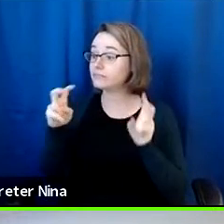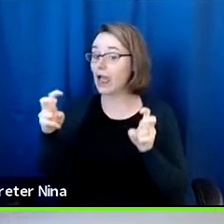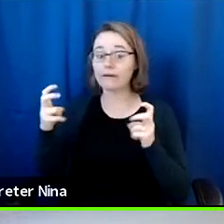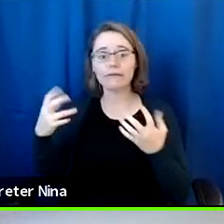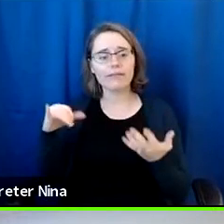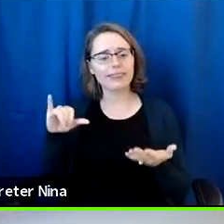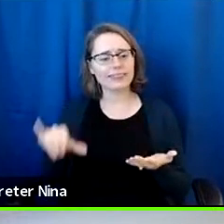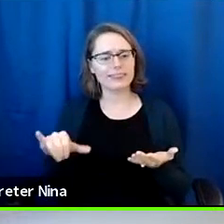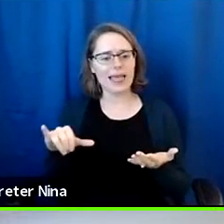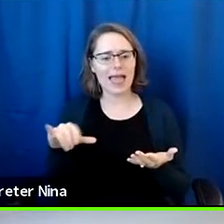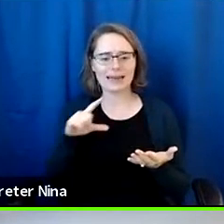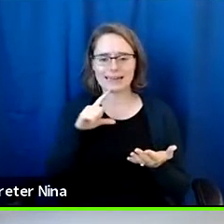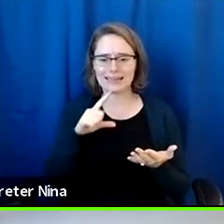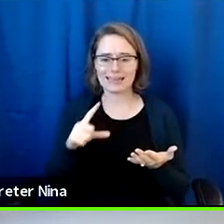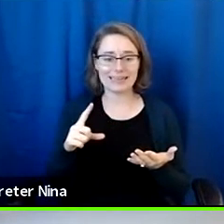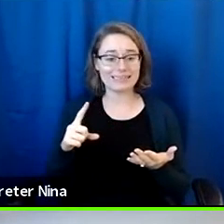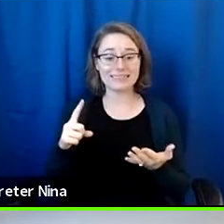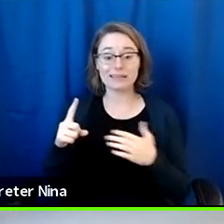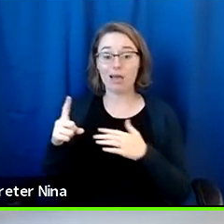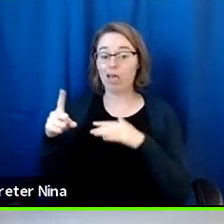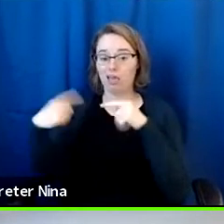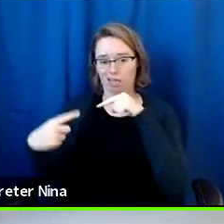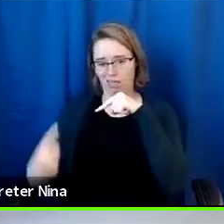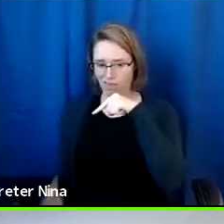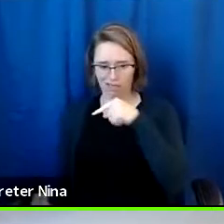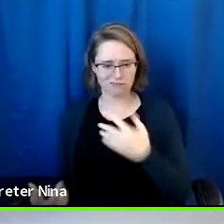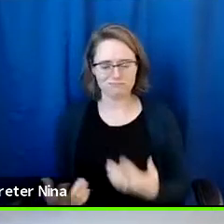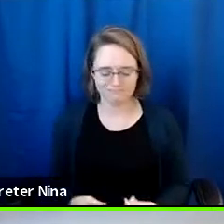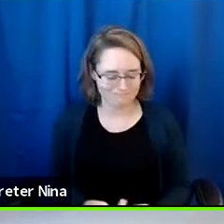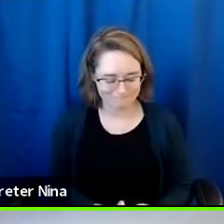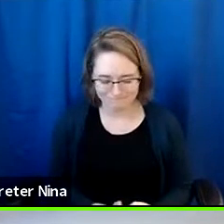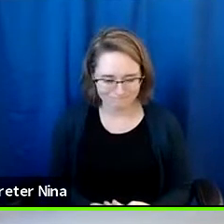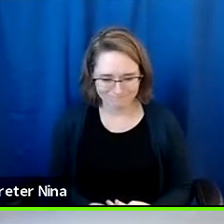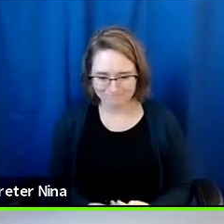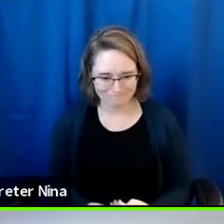a swamp waiting to swallow you, is what I would say.